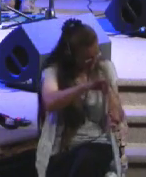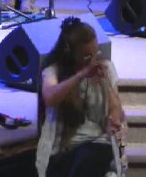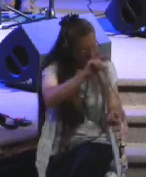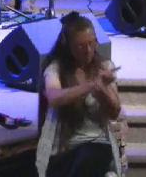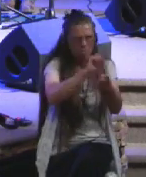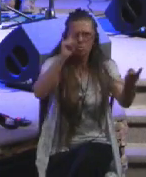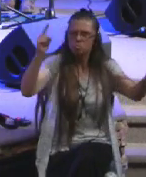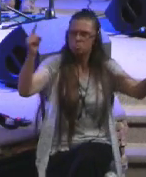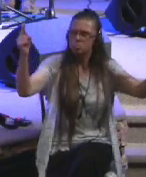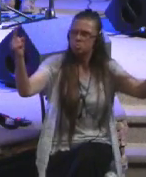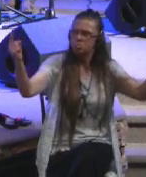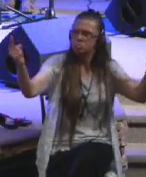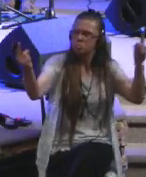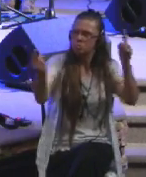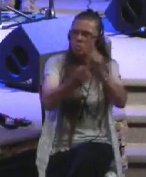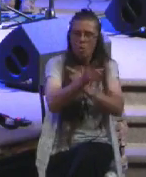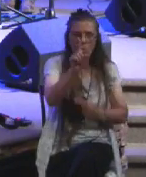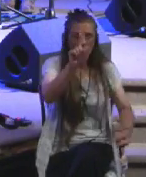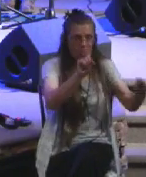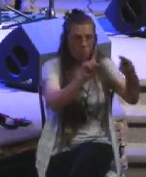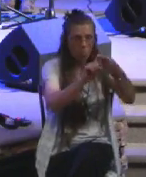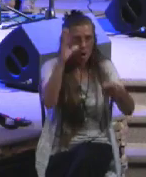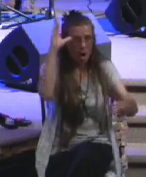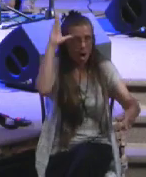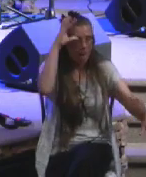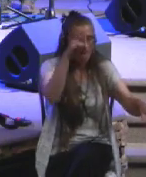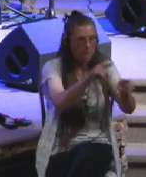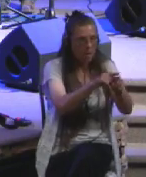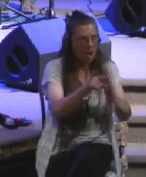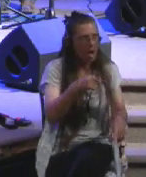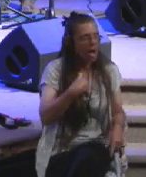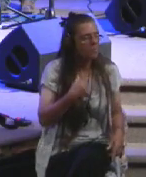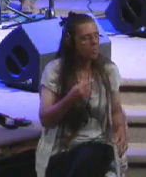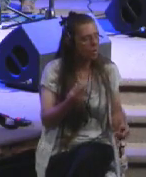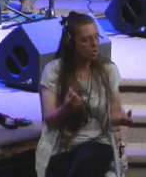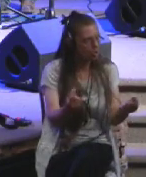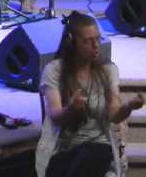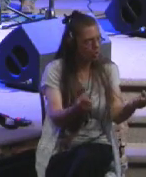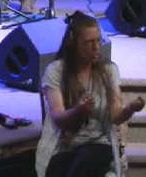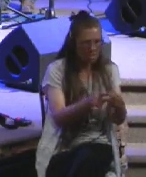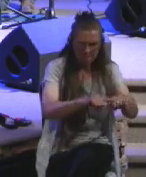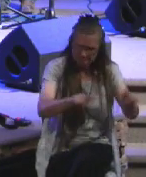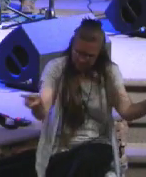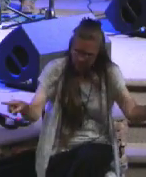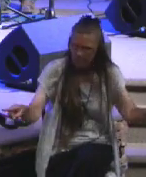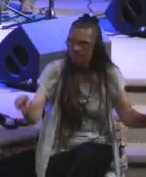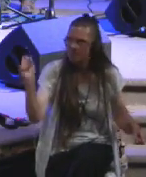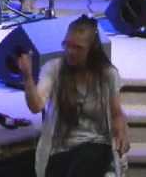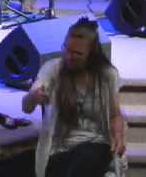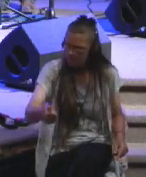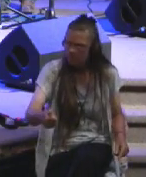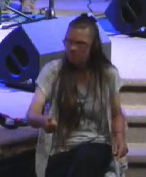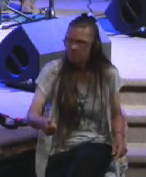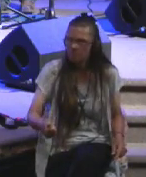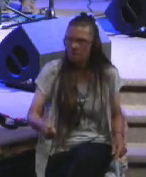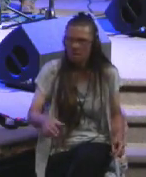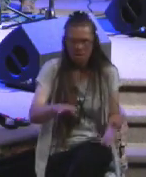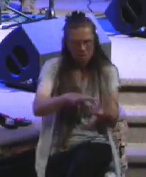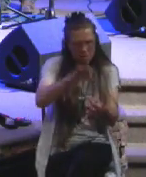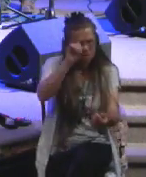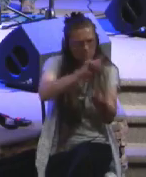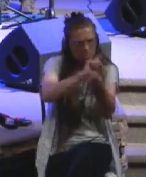shift when one brother said, I'm going to do this different. Are you hearing me? There's a